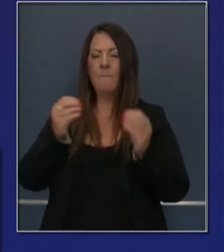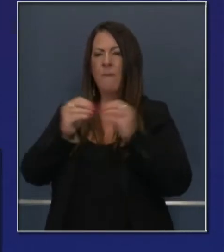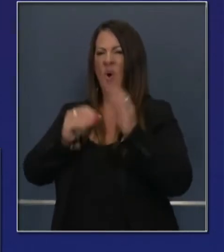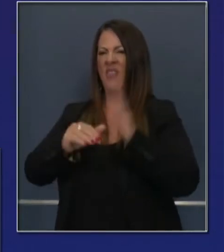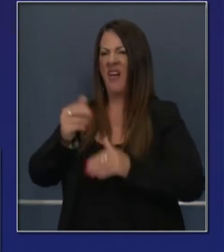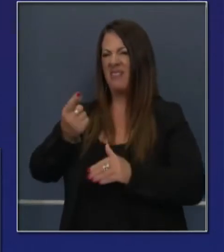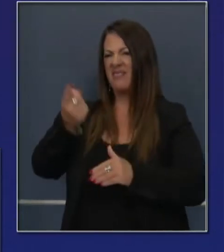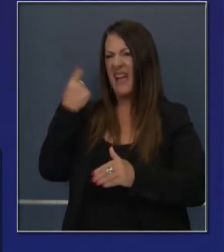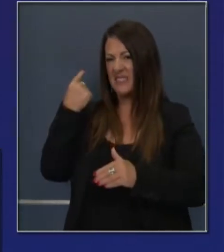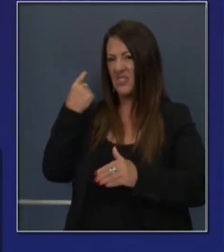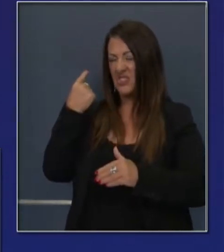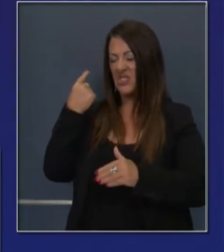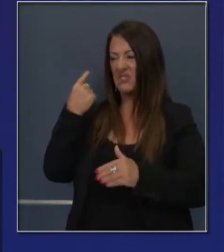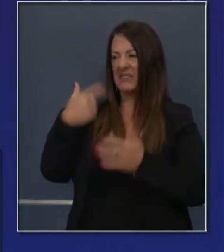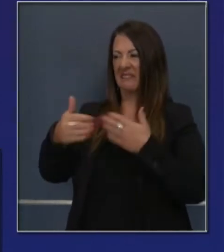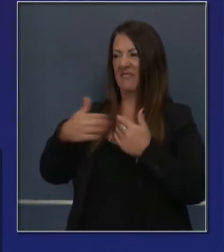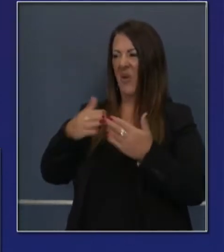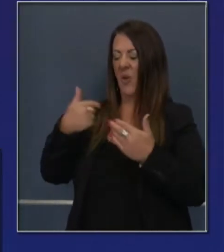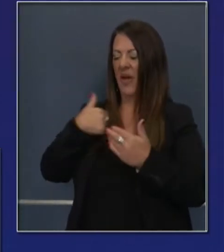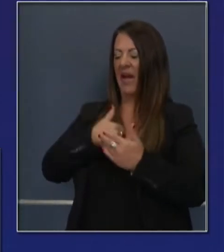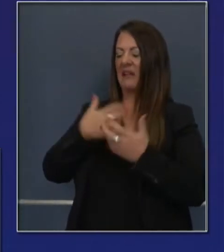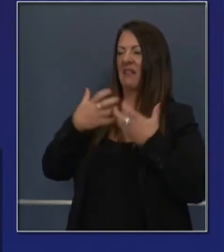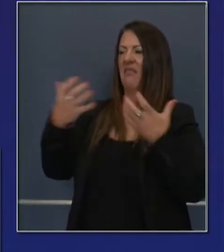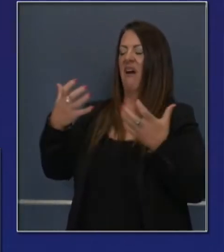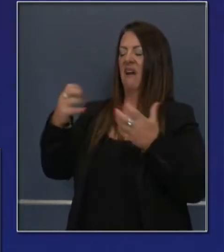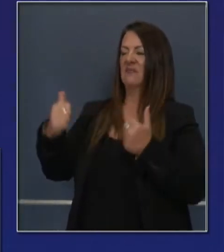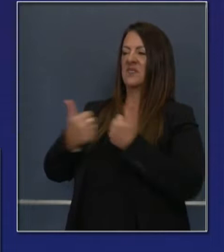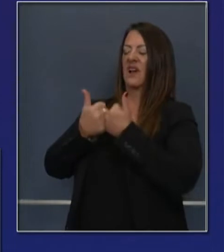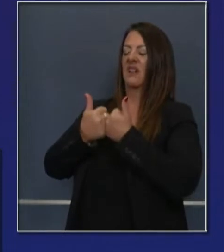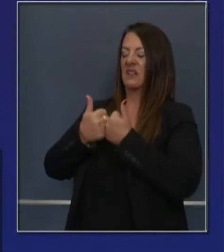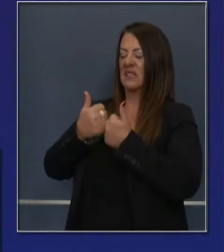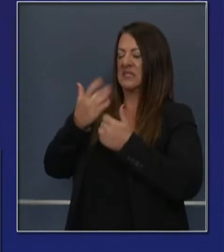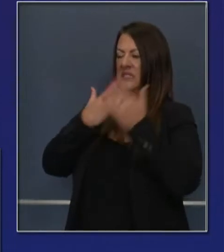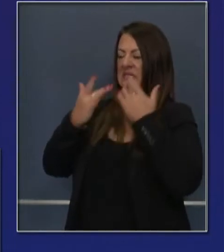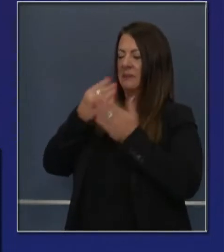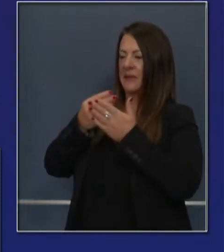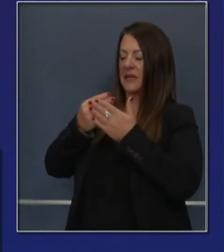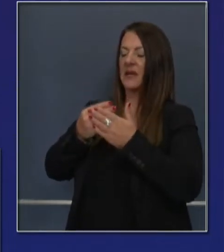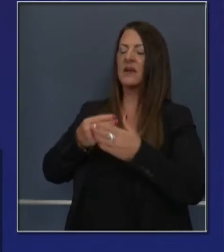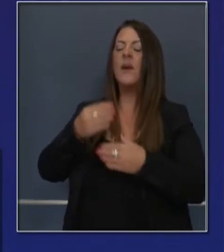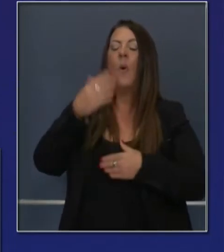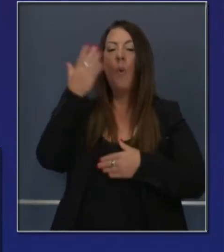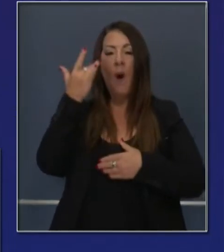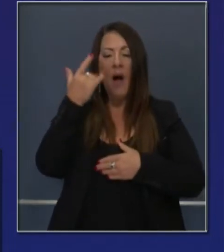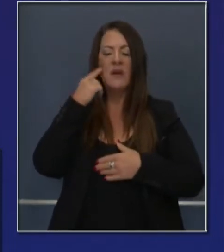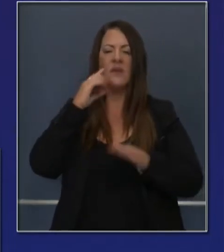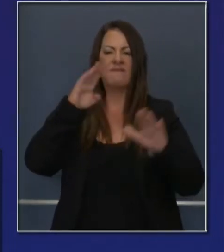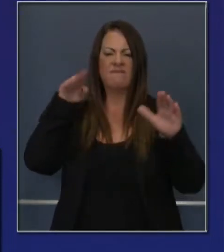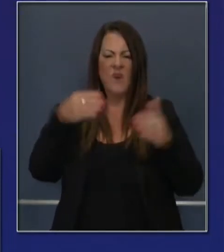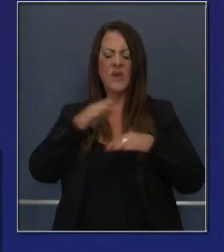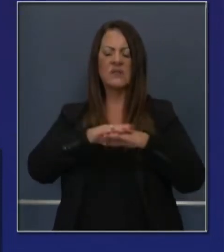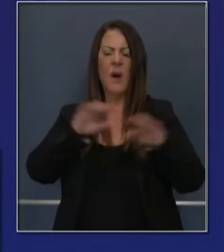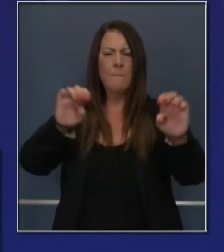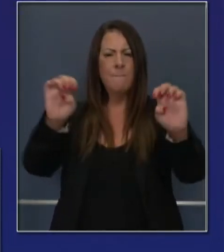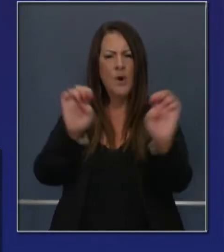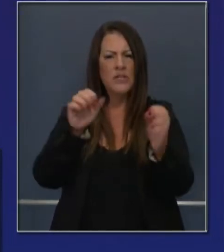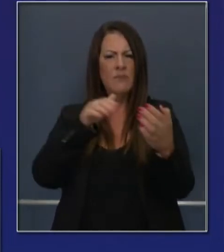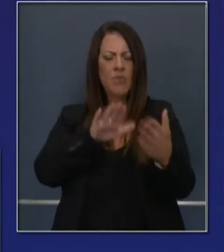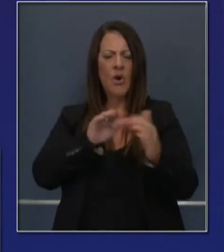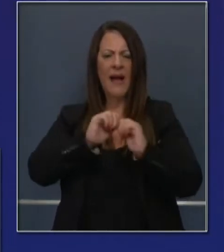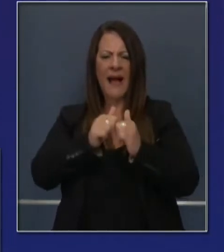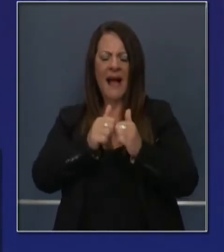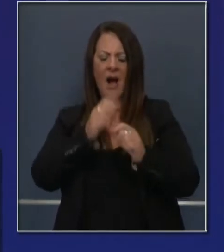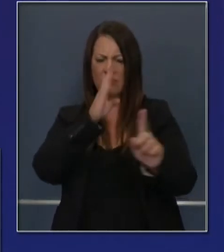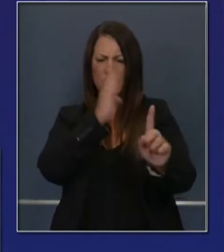the budgetary challenges, more than last year, to focus on an emergency approach, a direct service